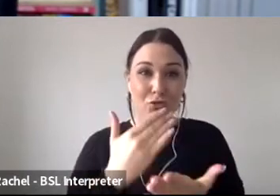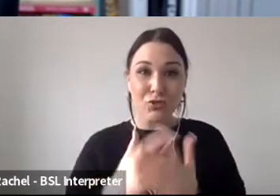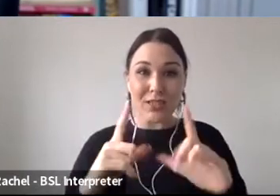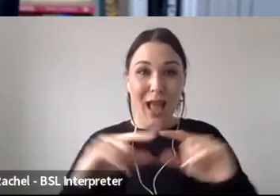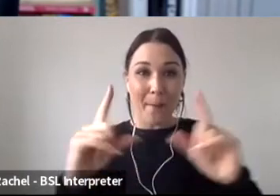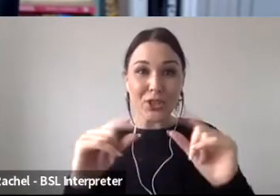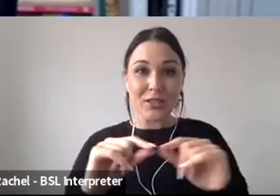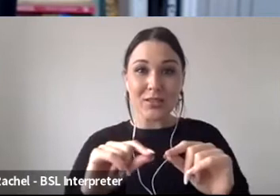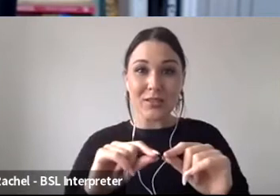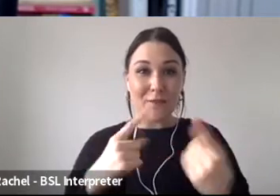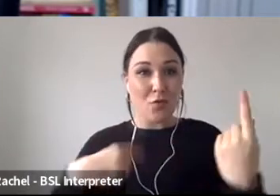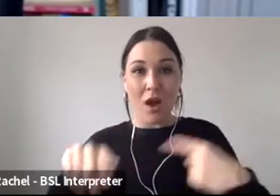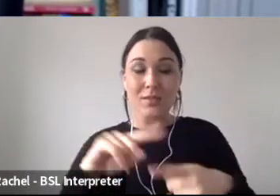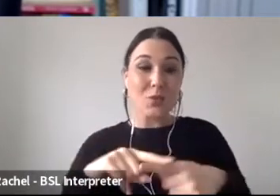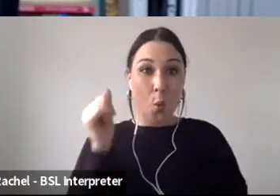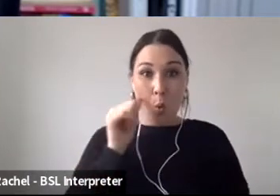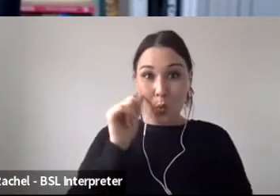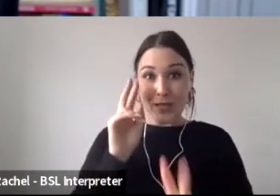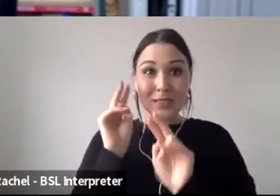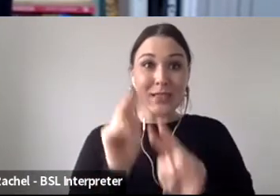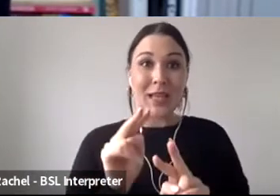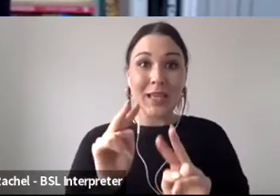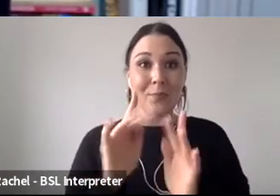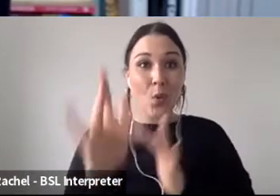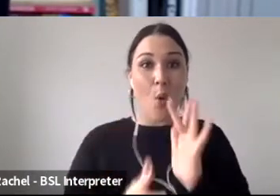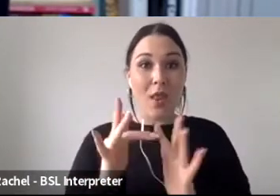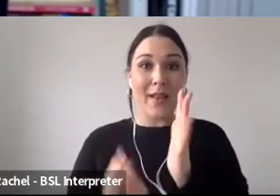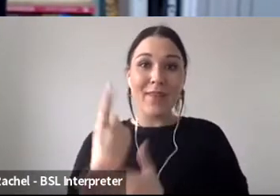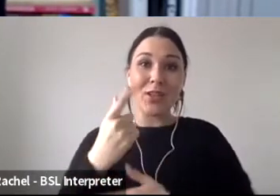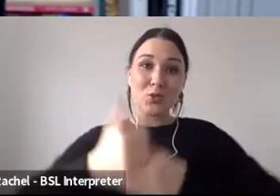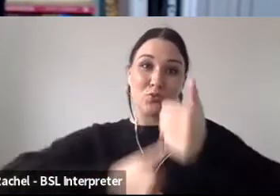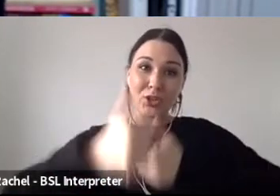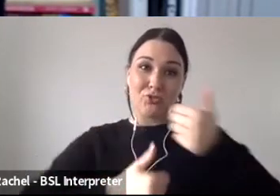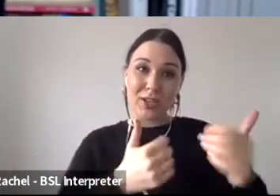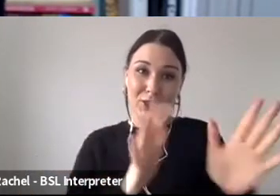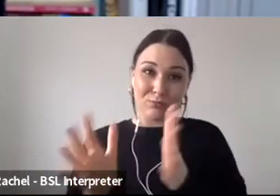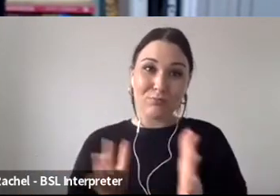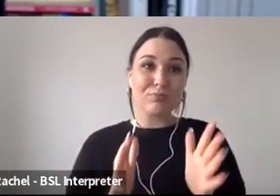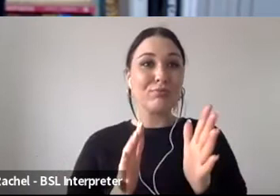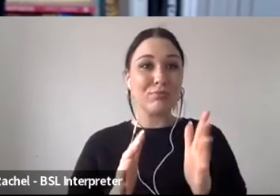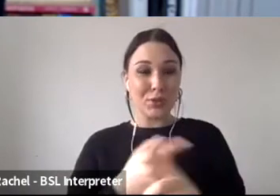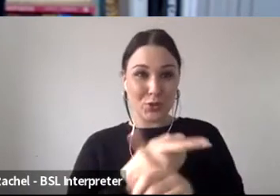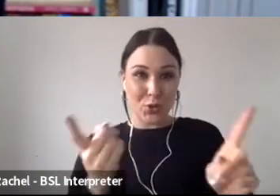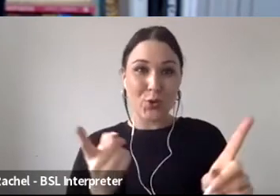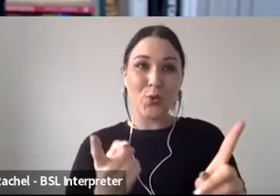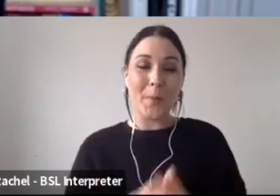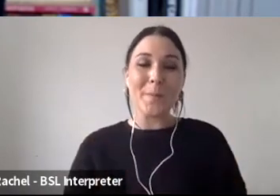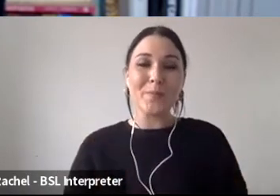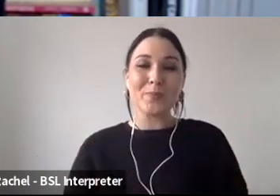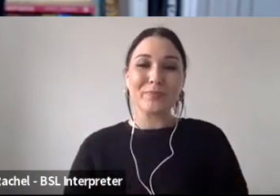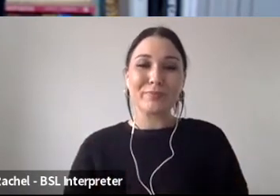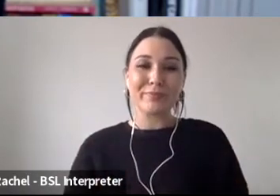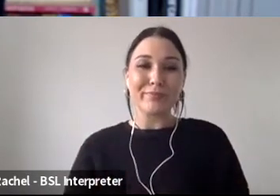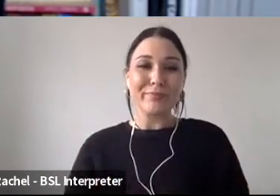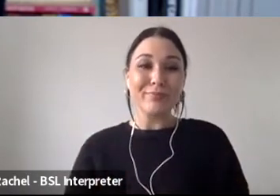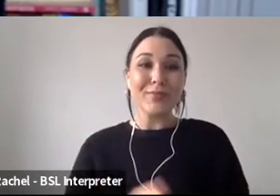us, is something we don't always see in online events. So congratulations to you for making sure that happens. So